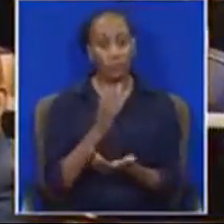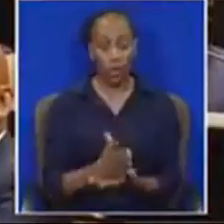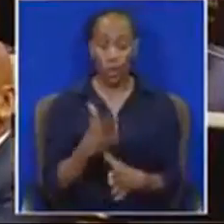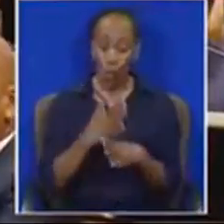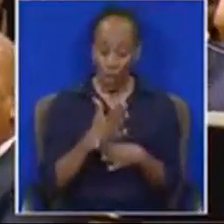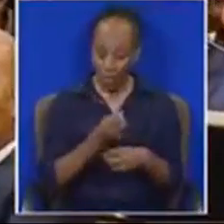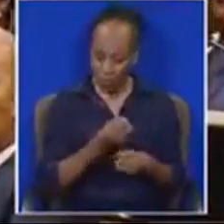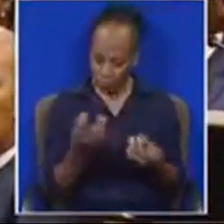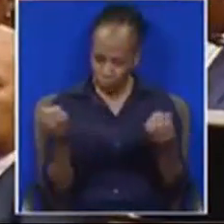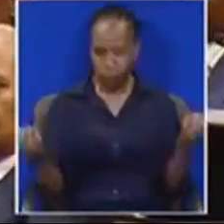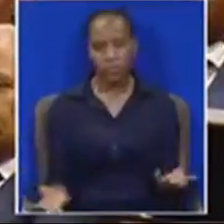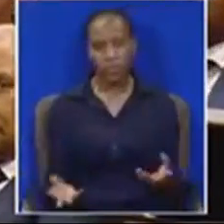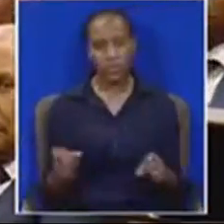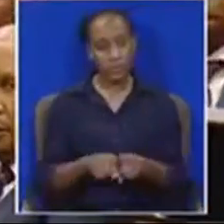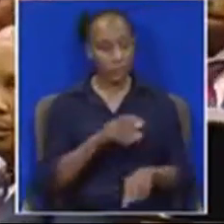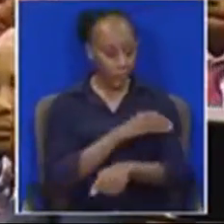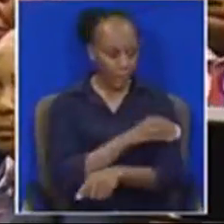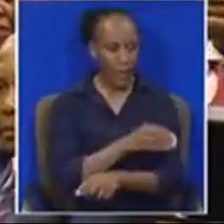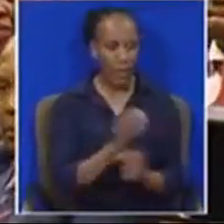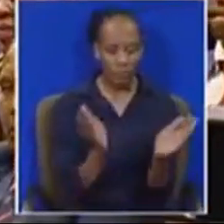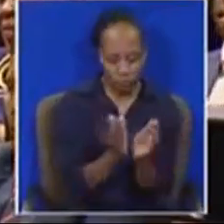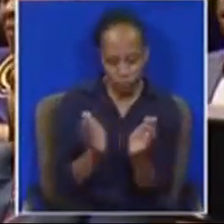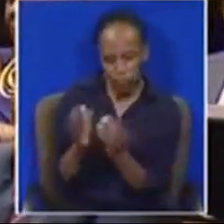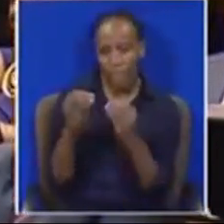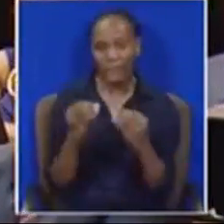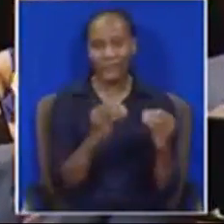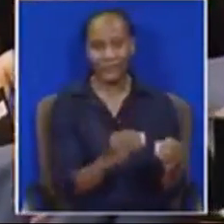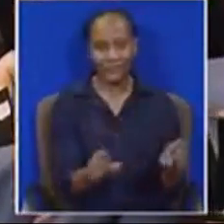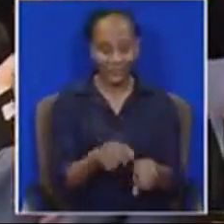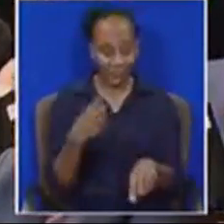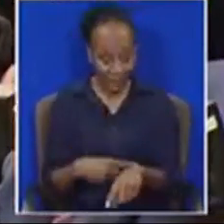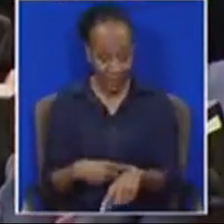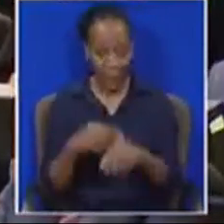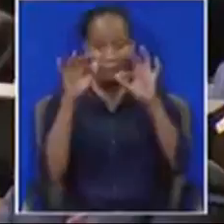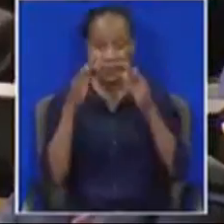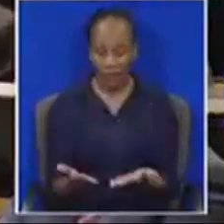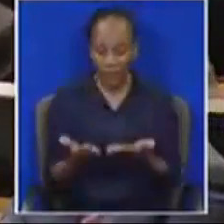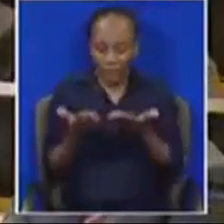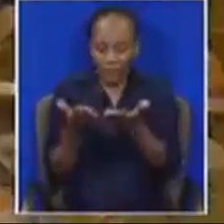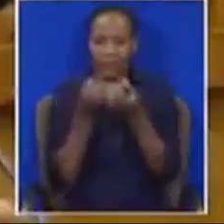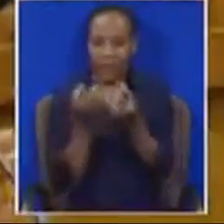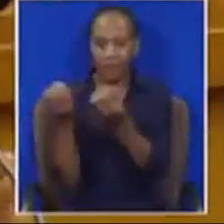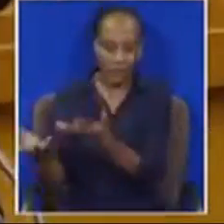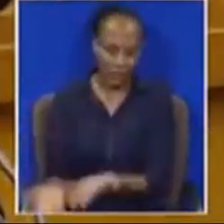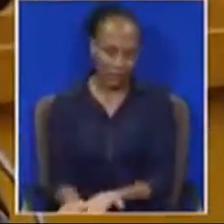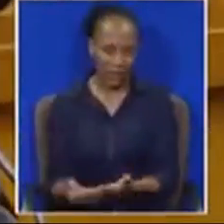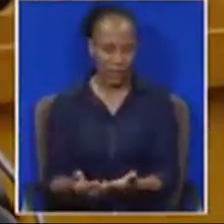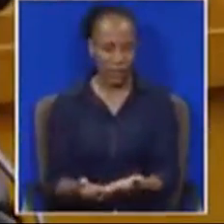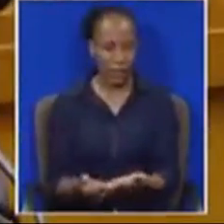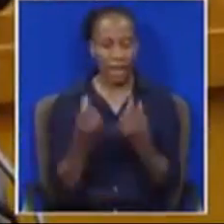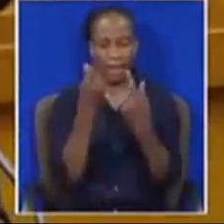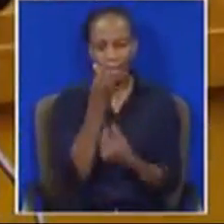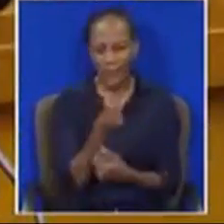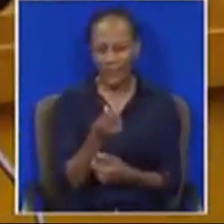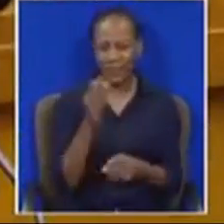empower small businesses, and provide services to our people. We have invested heavily